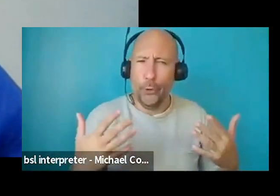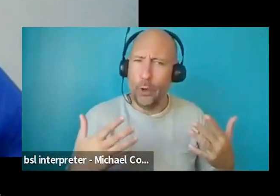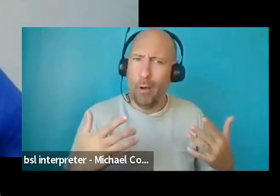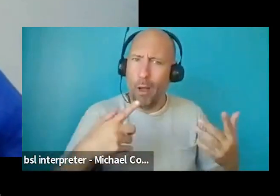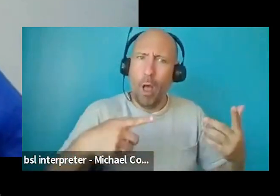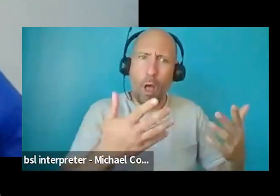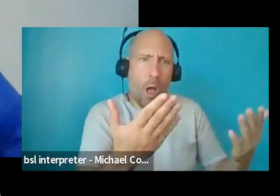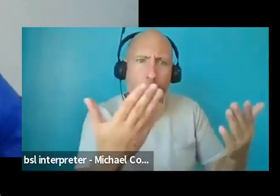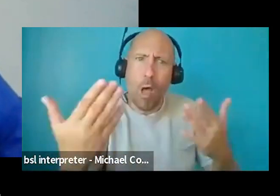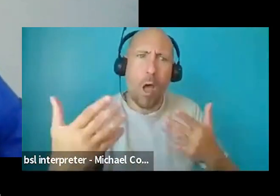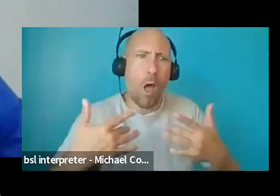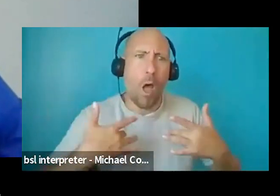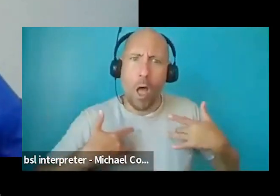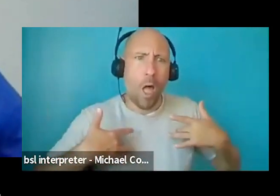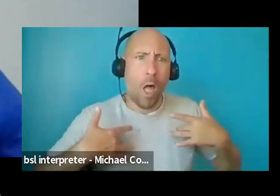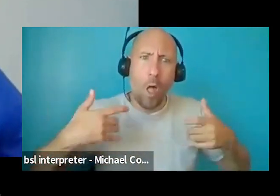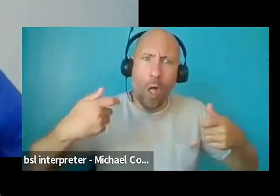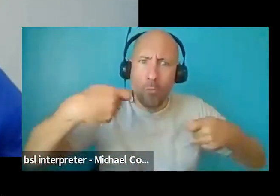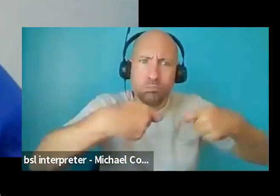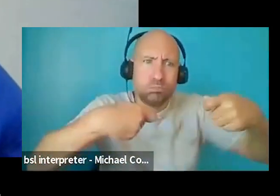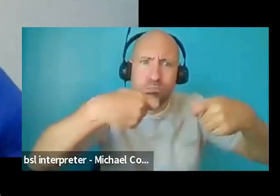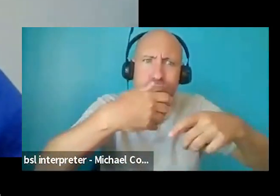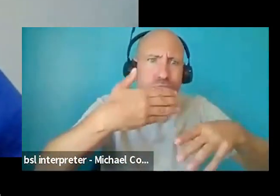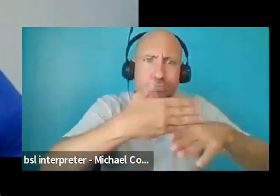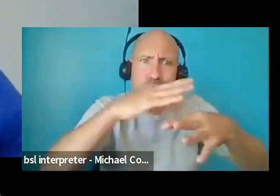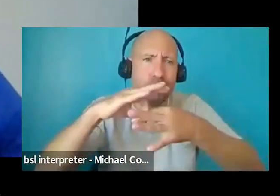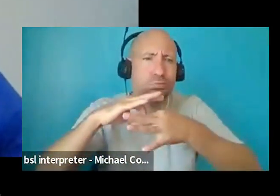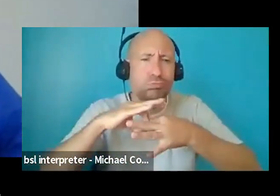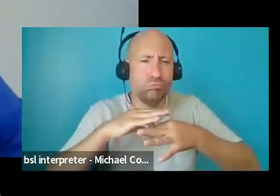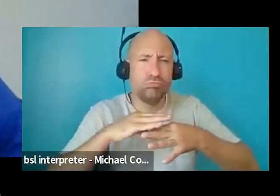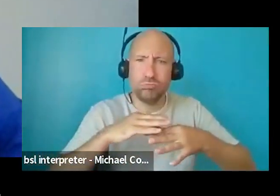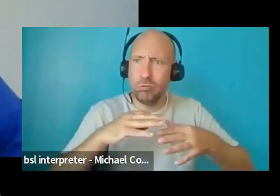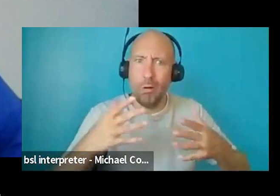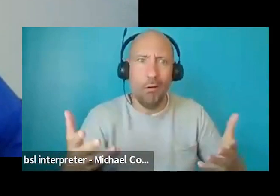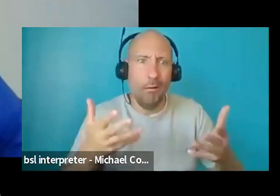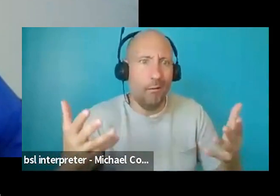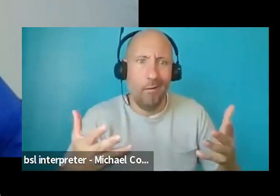interested. We felt that the time was right to